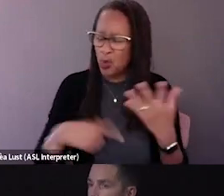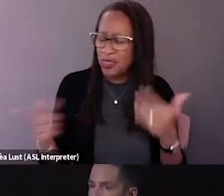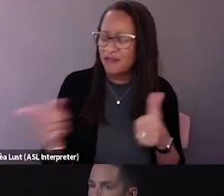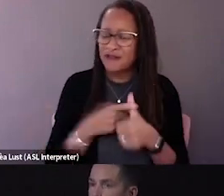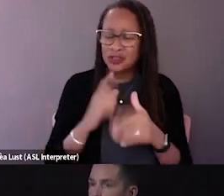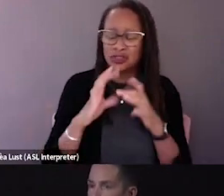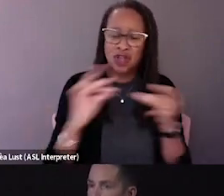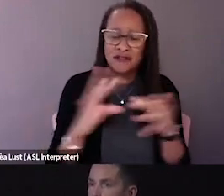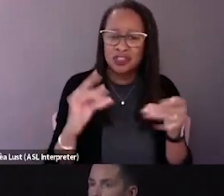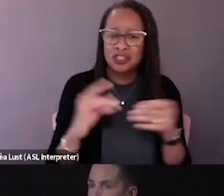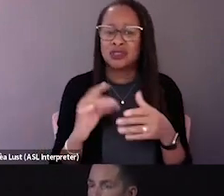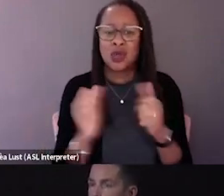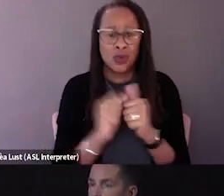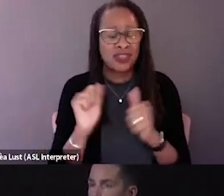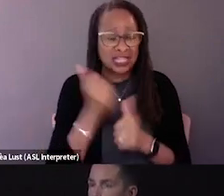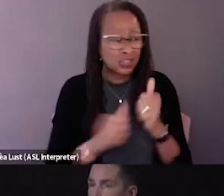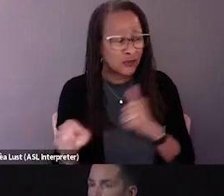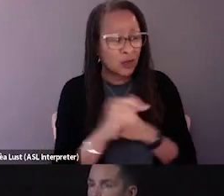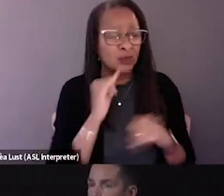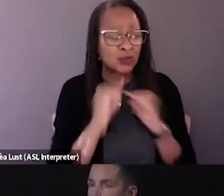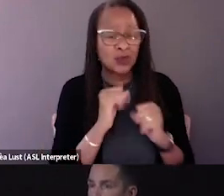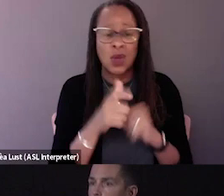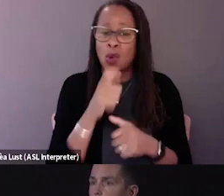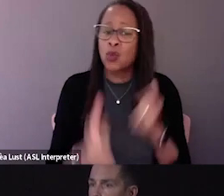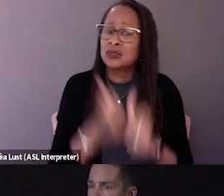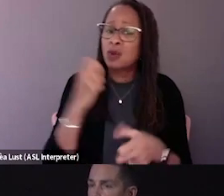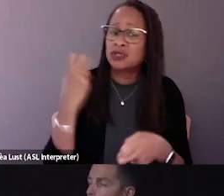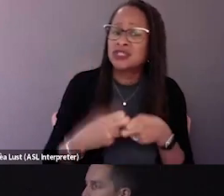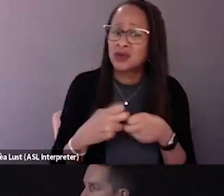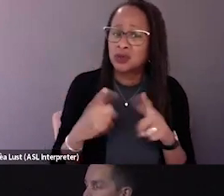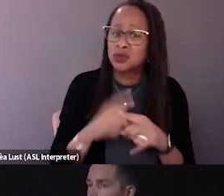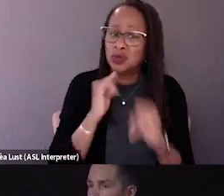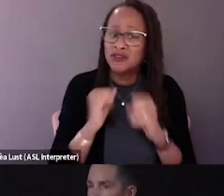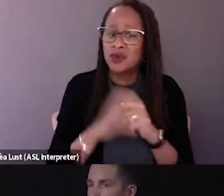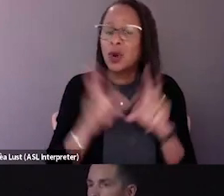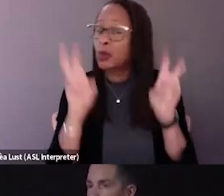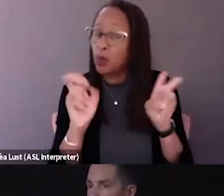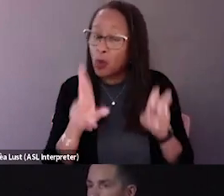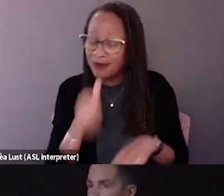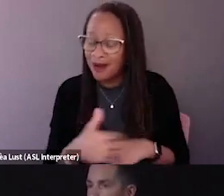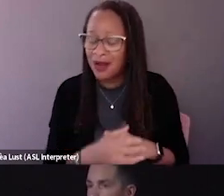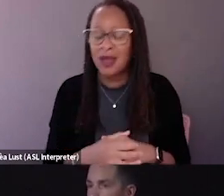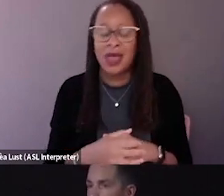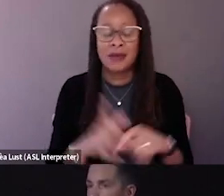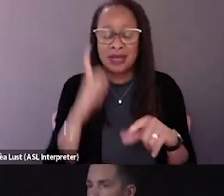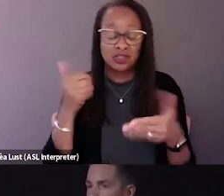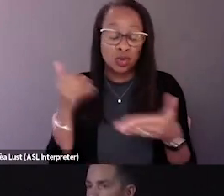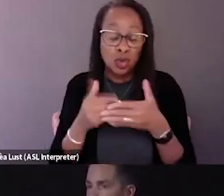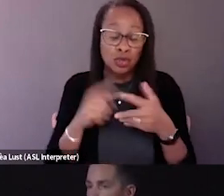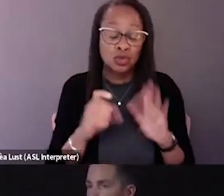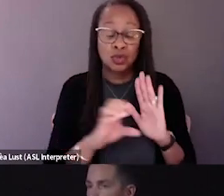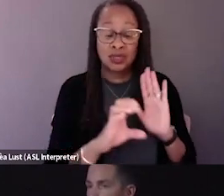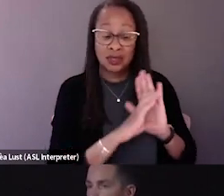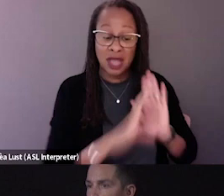with people you interviewed? Who was the most difficult to book, quote unquote? And then lastly, because you've been so close to the subject matter for many